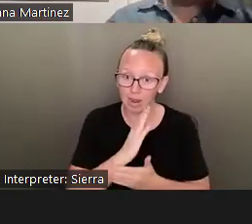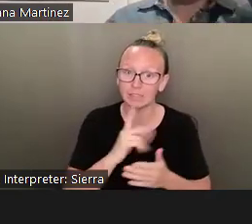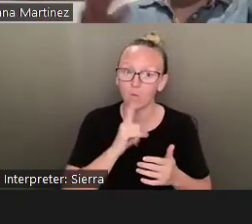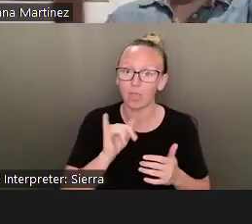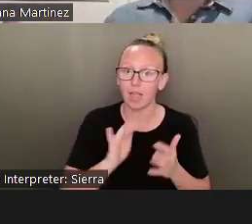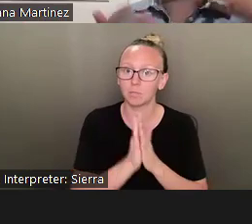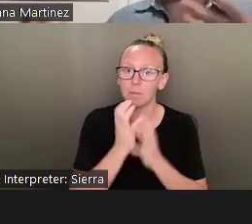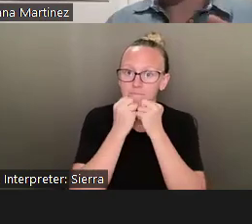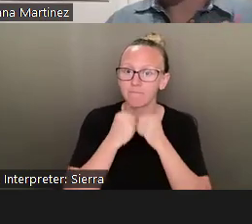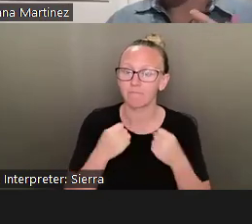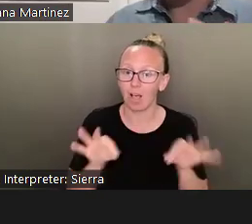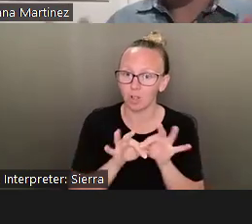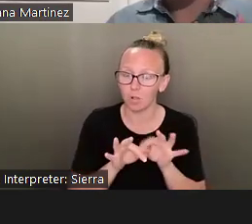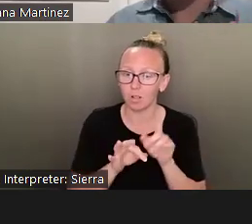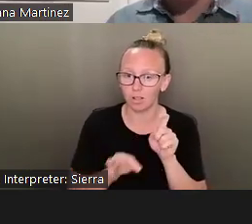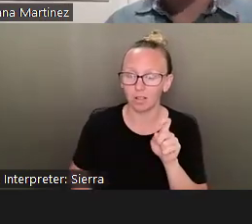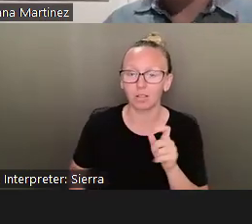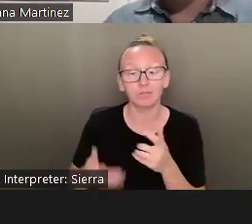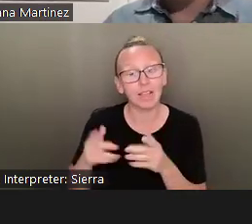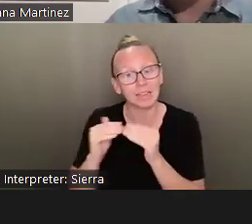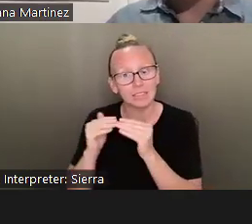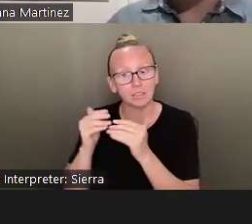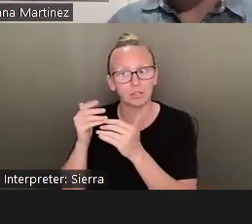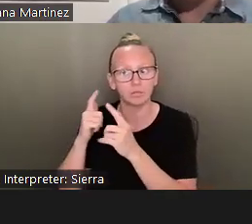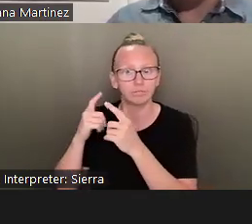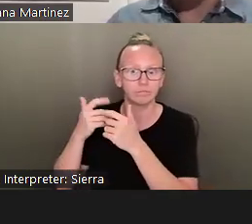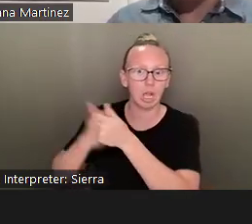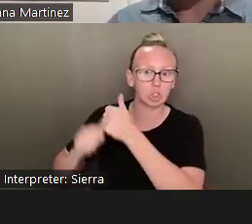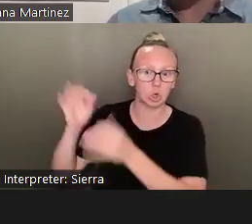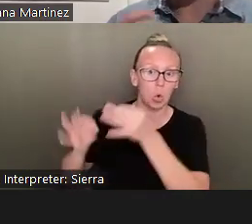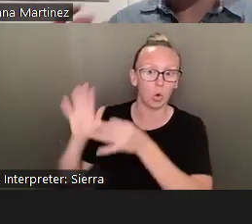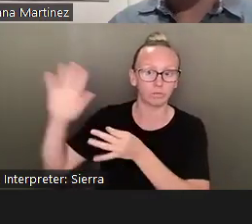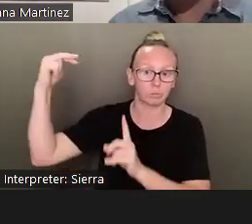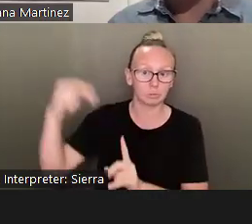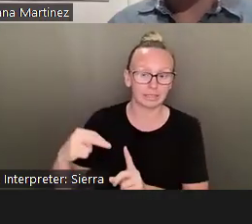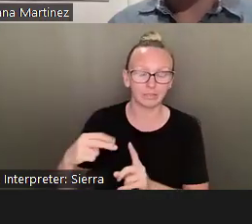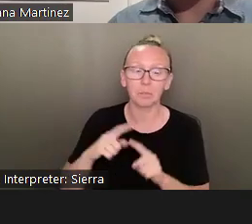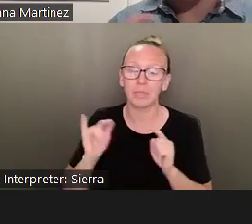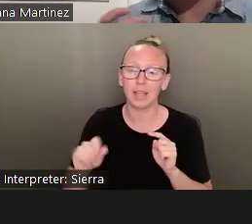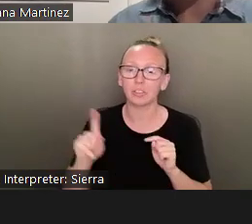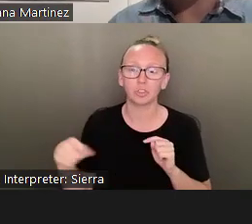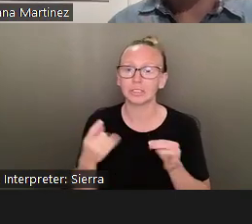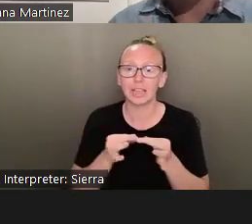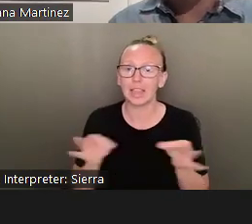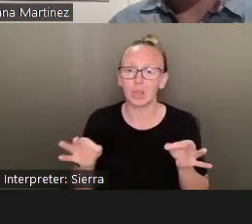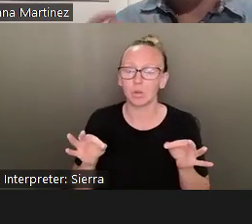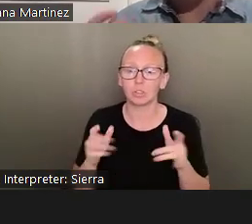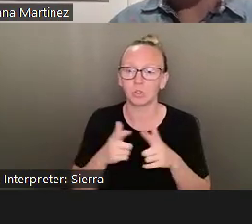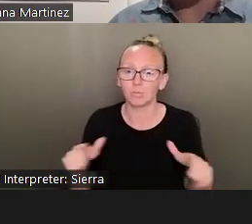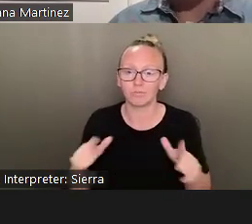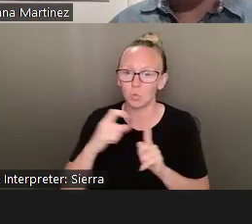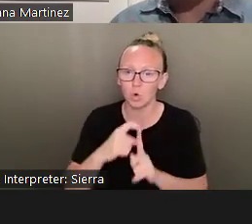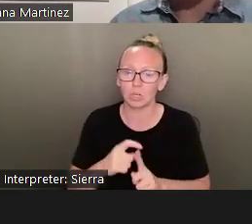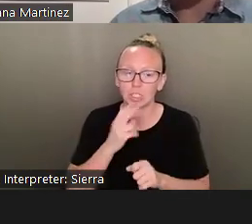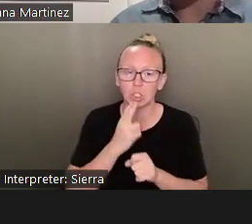At least under the logic of the courts, right? But that's just a language that is used to honor